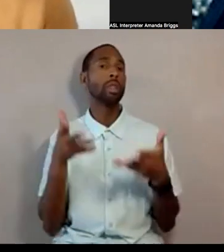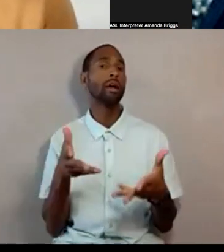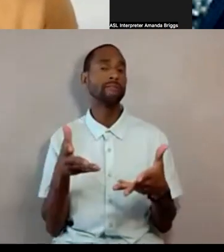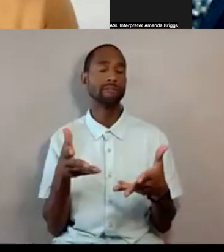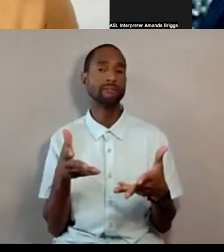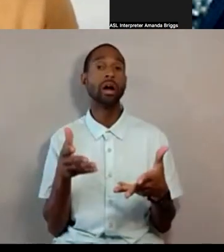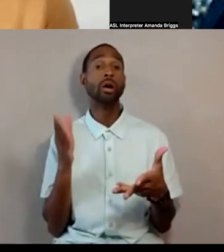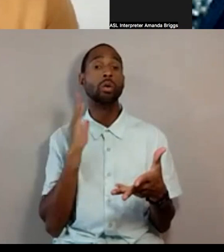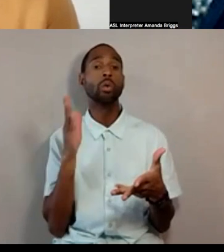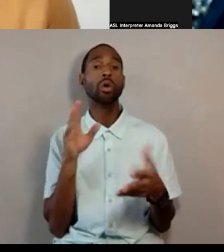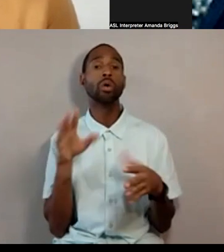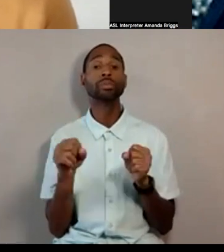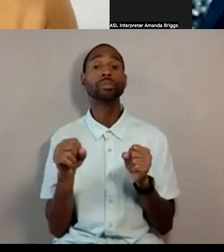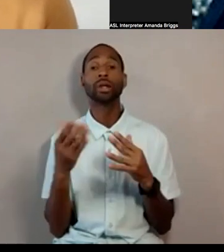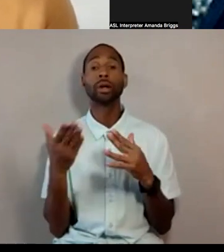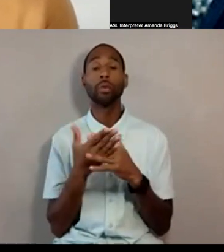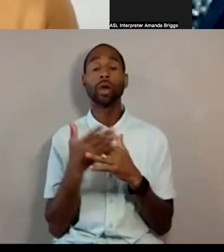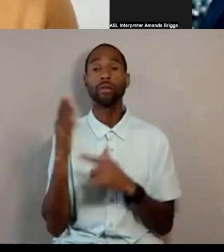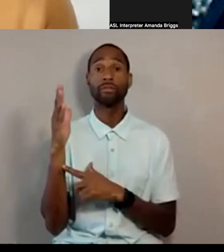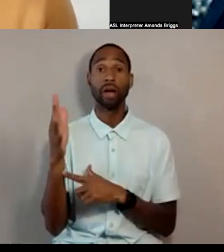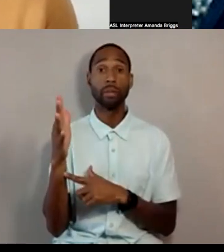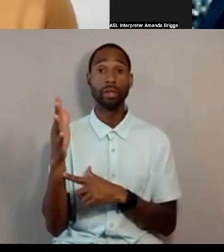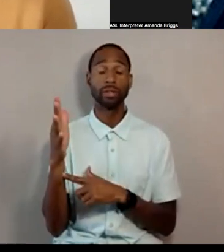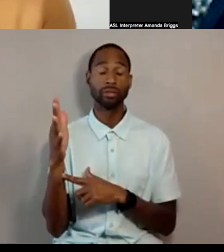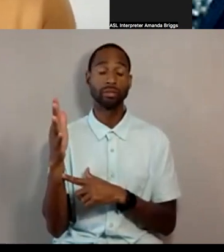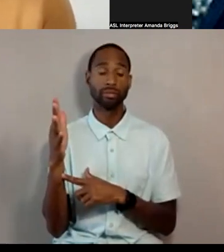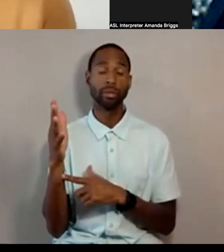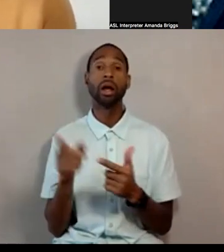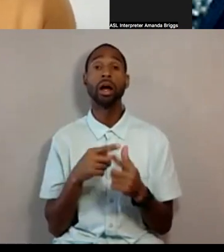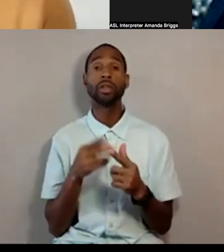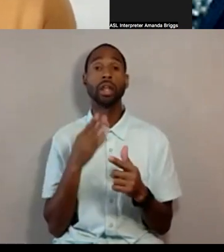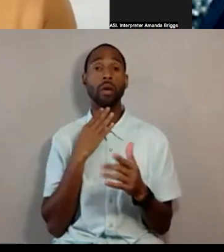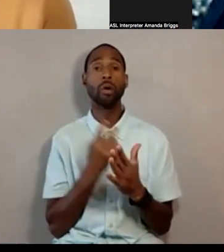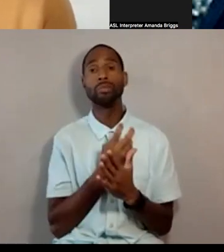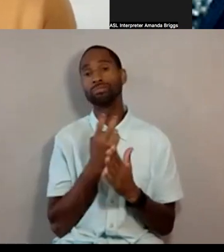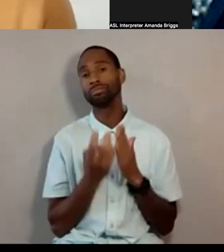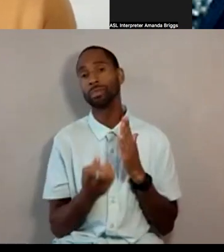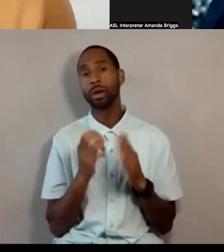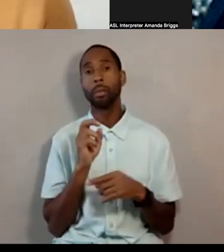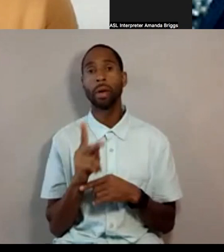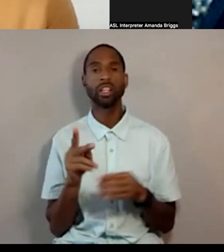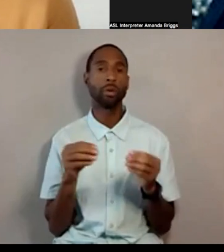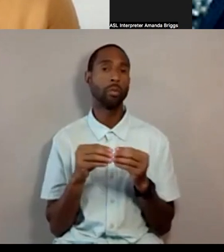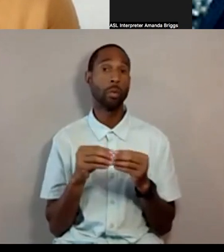So we're going to take a break for 5 minutes, and then I'll dive us back into a little bit more.